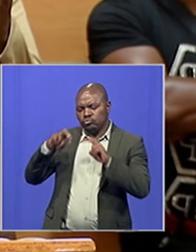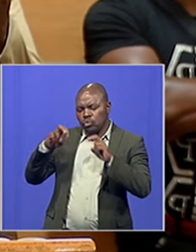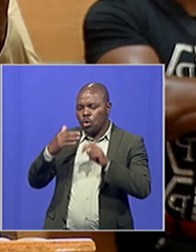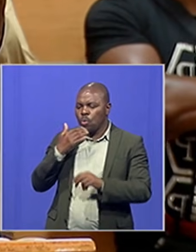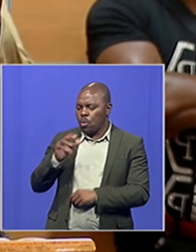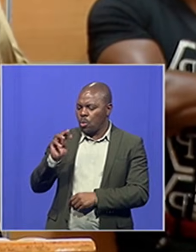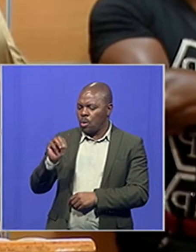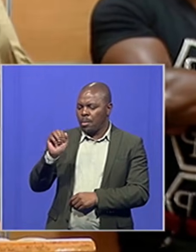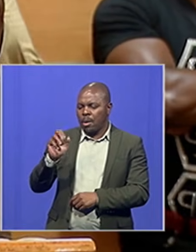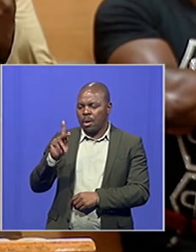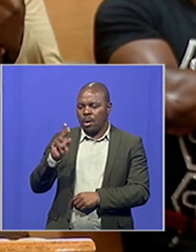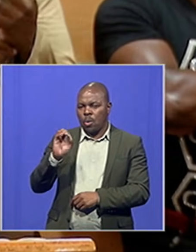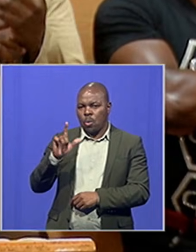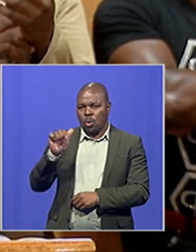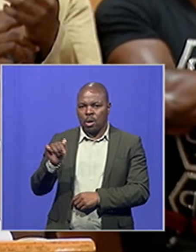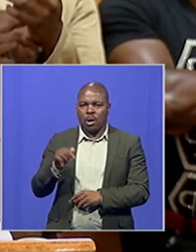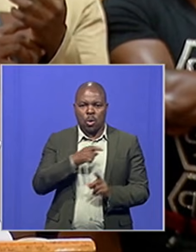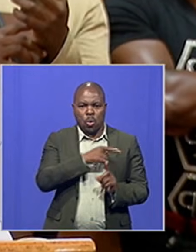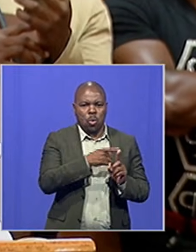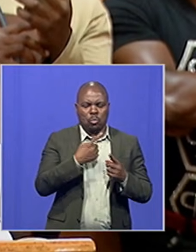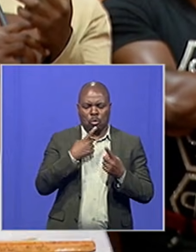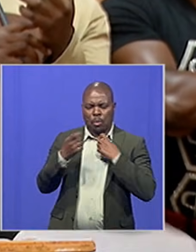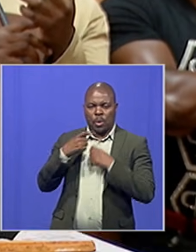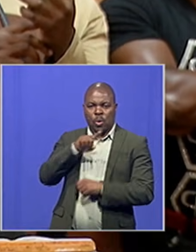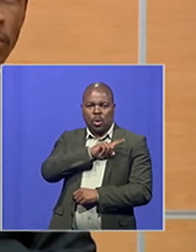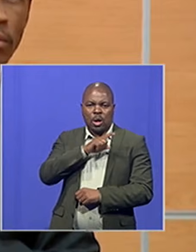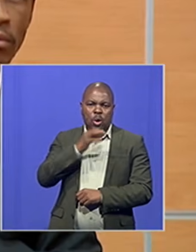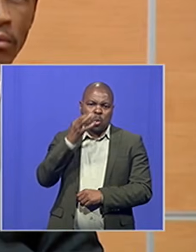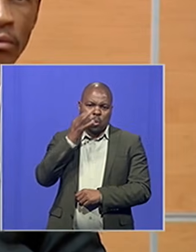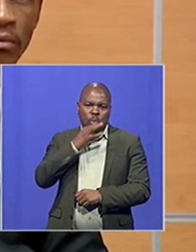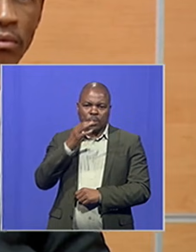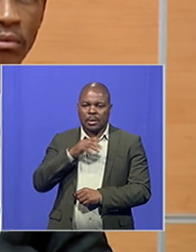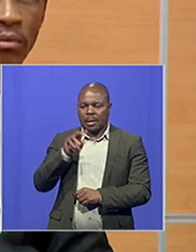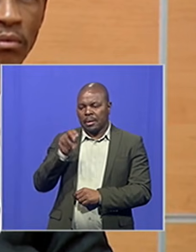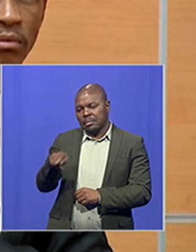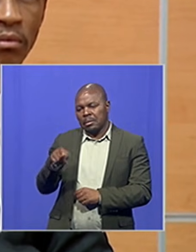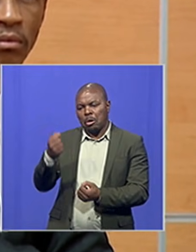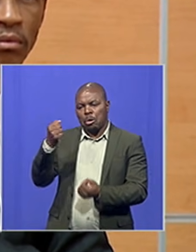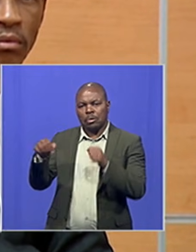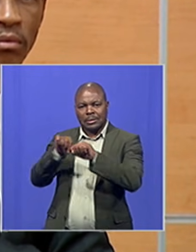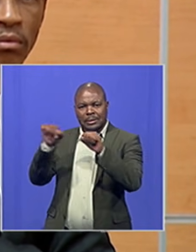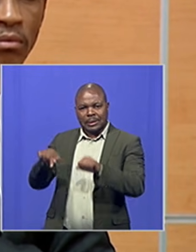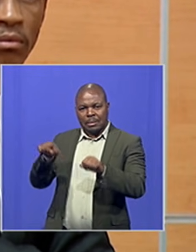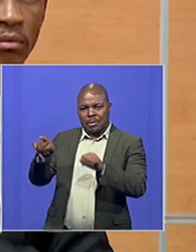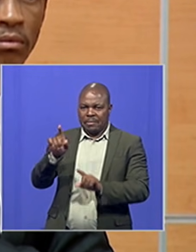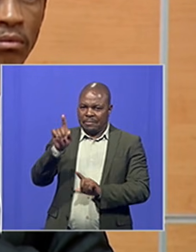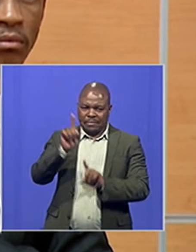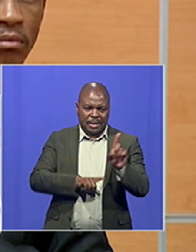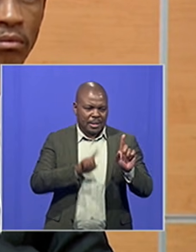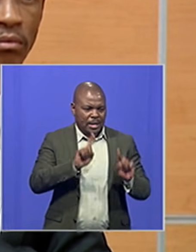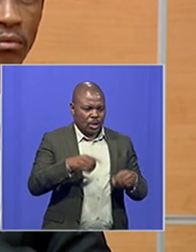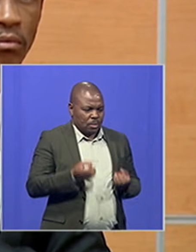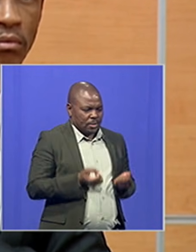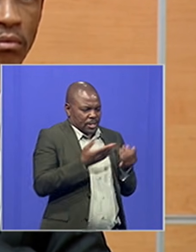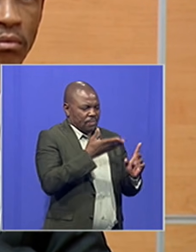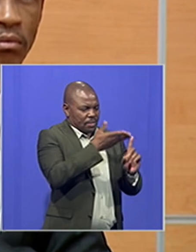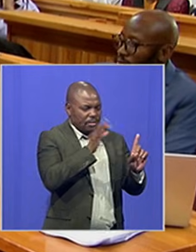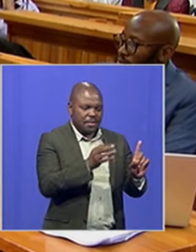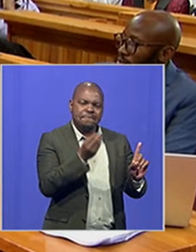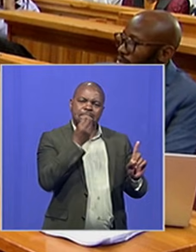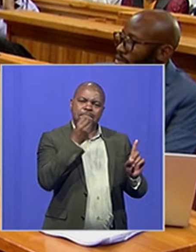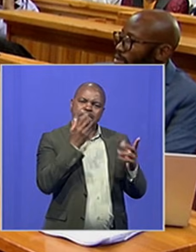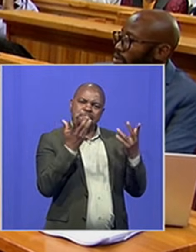ganeditse dipego tse di dirilweng ke Shebe Mabena tsa gore ba ditirelo tsa bosiamisi ba tlile go retelelwa ke go motlamela ka dijo tse a di